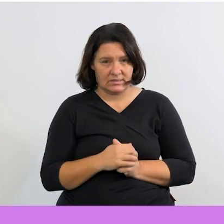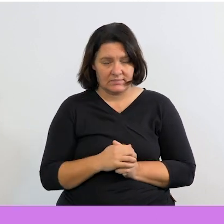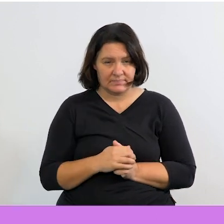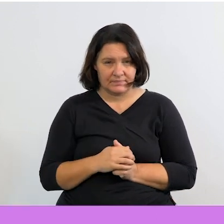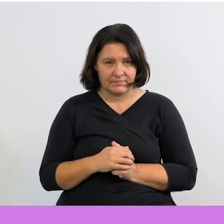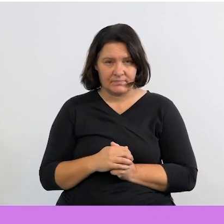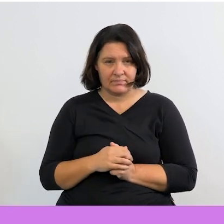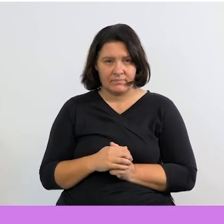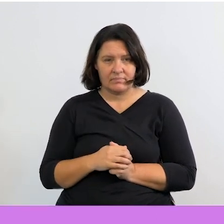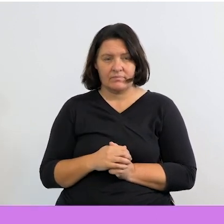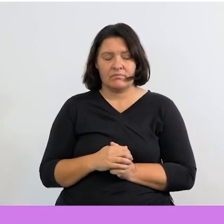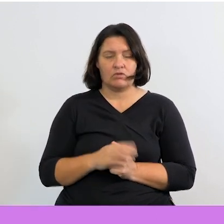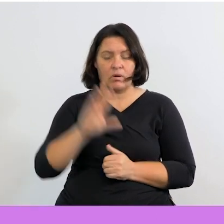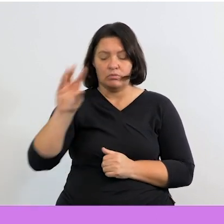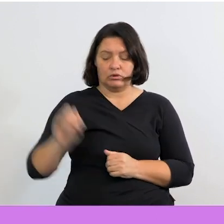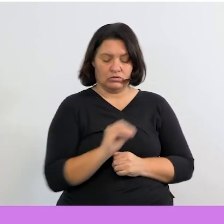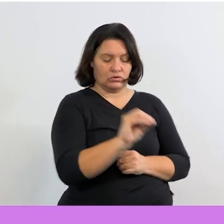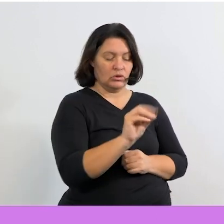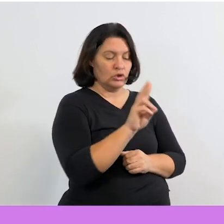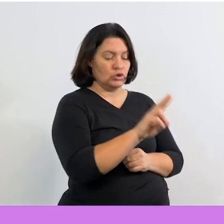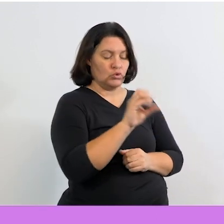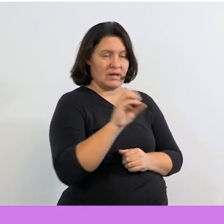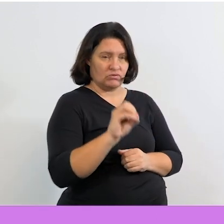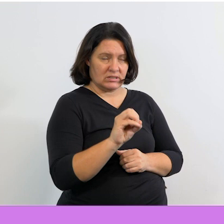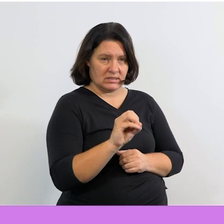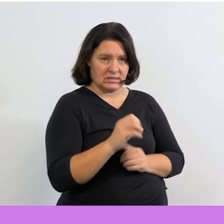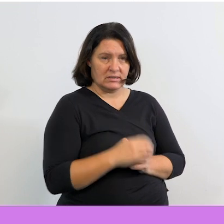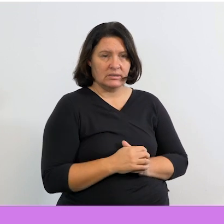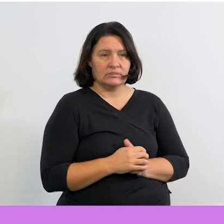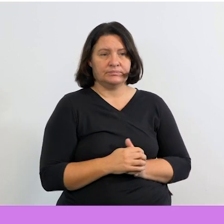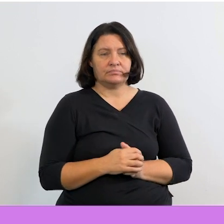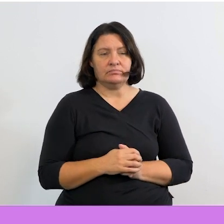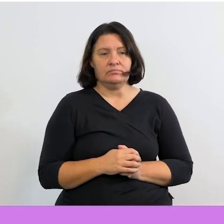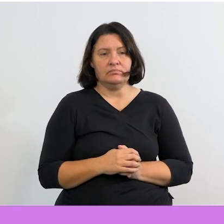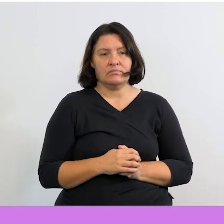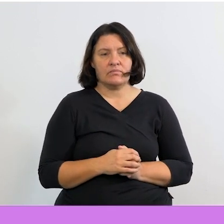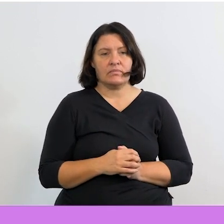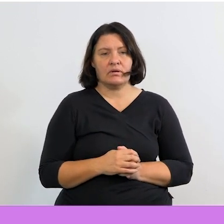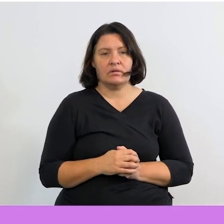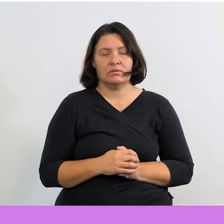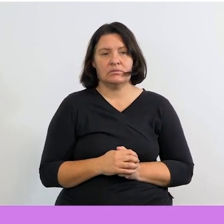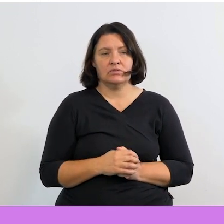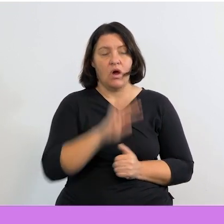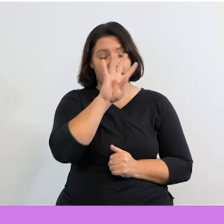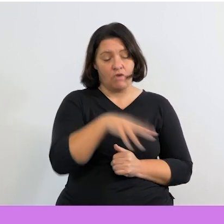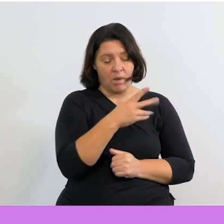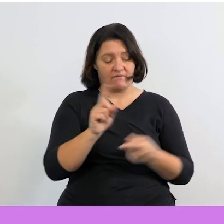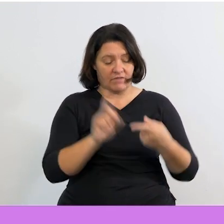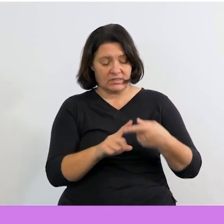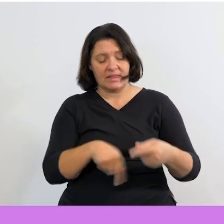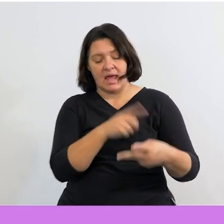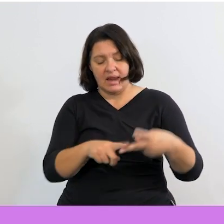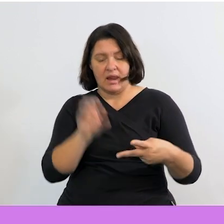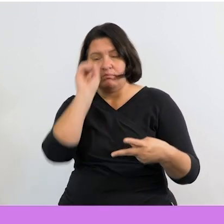200 rand. Right? So I'm going to substitute that value. So remember, first step is your formula. Step number 2 is